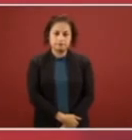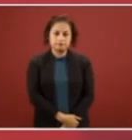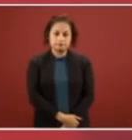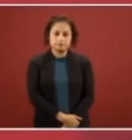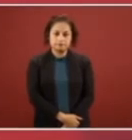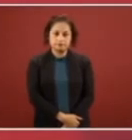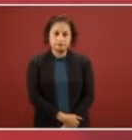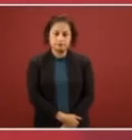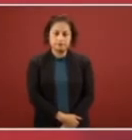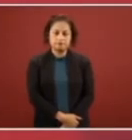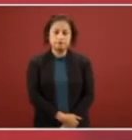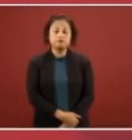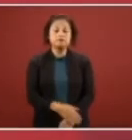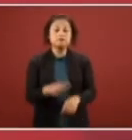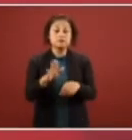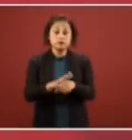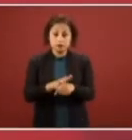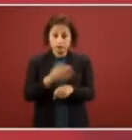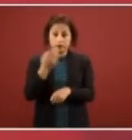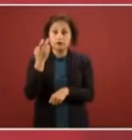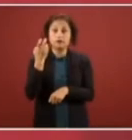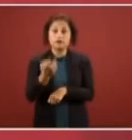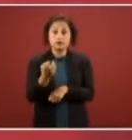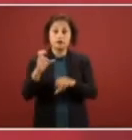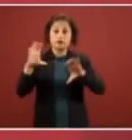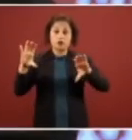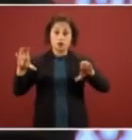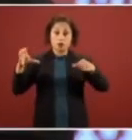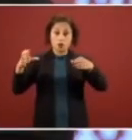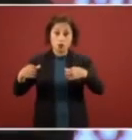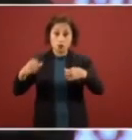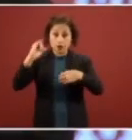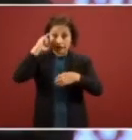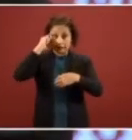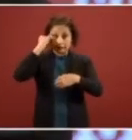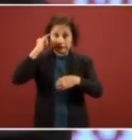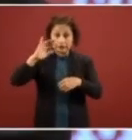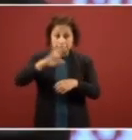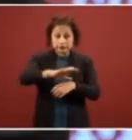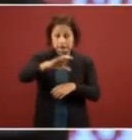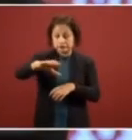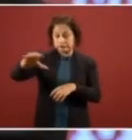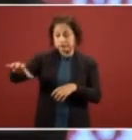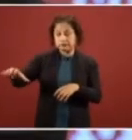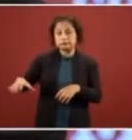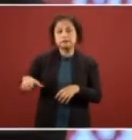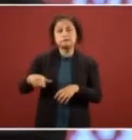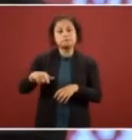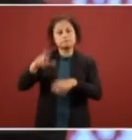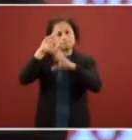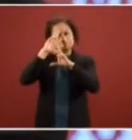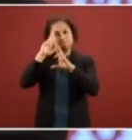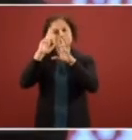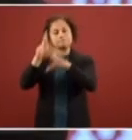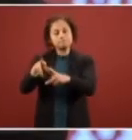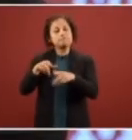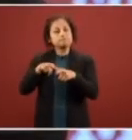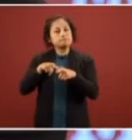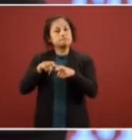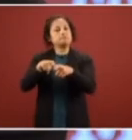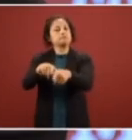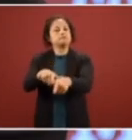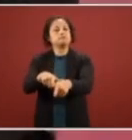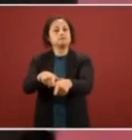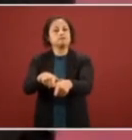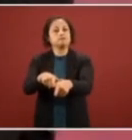las comunidades indígenas van a seguir siendo respetadas. For this reason, the indigenous